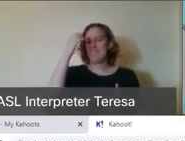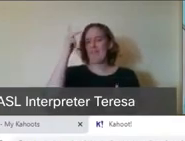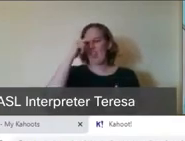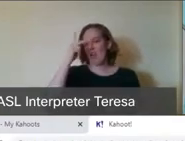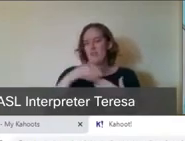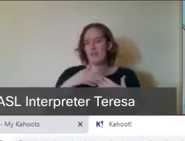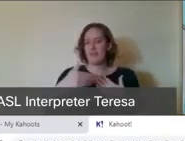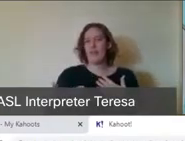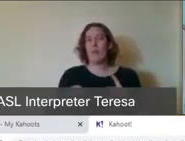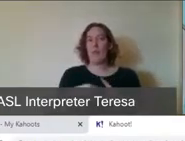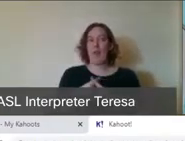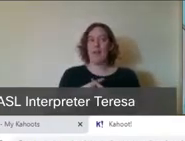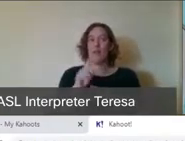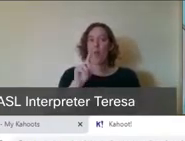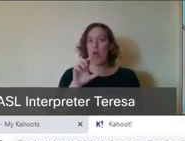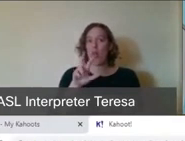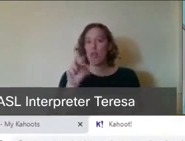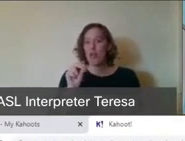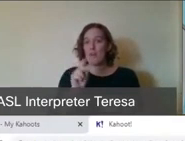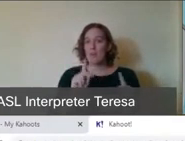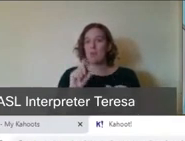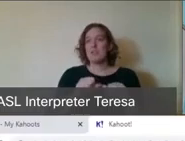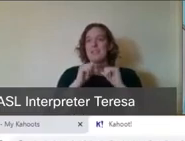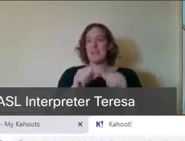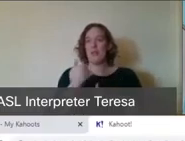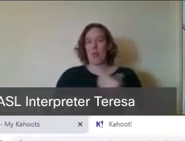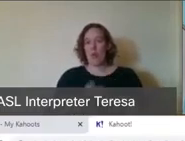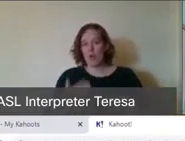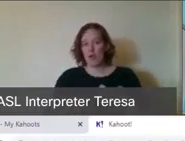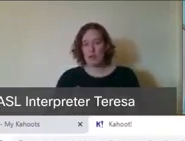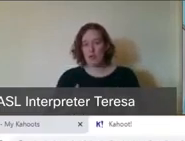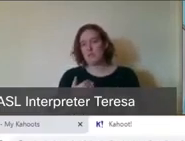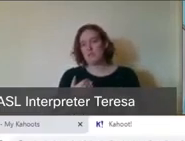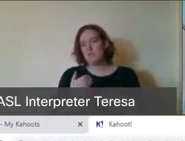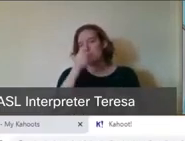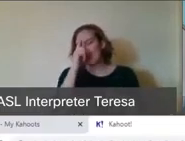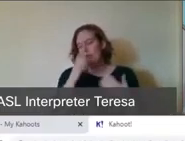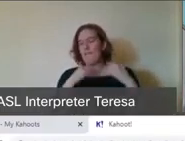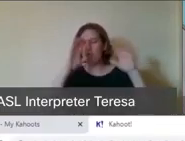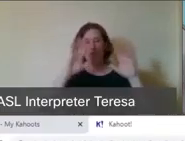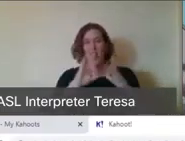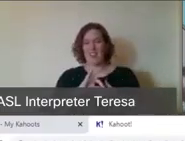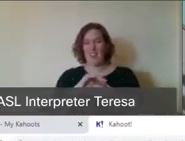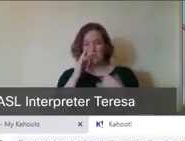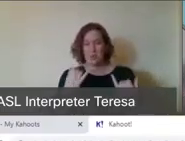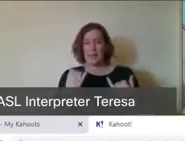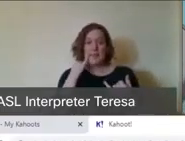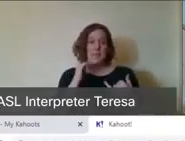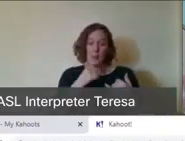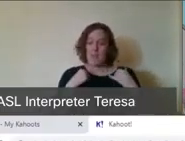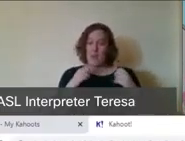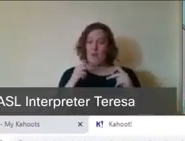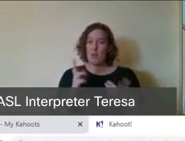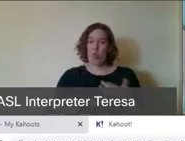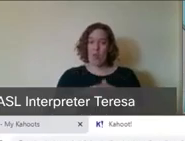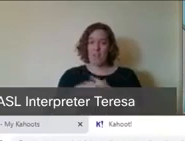1:30. I think we'll just keep going in the interest of time and the great content that we have prepared for today. And if you don't get a chance to log in for here, we